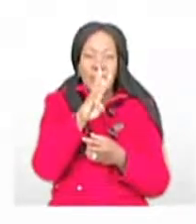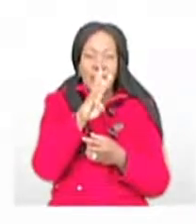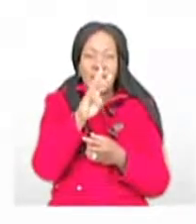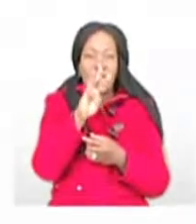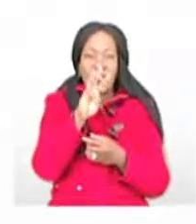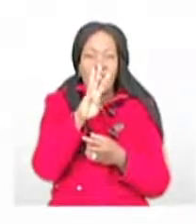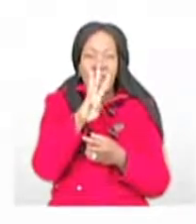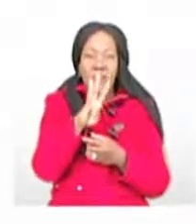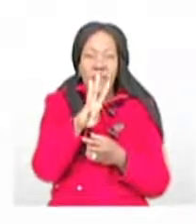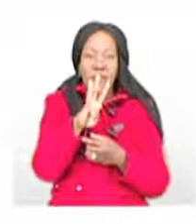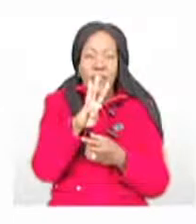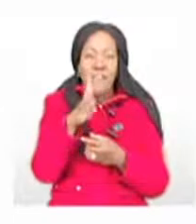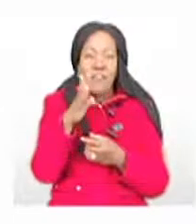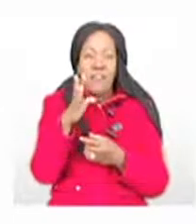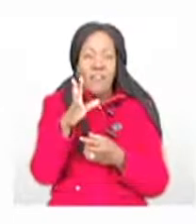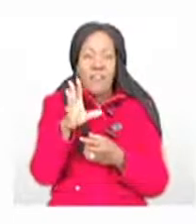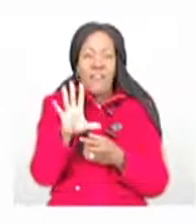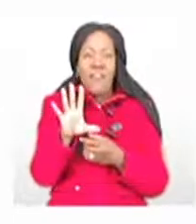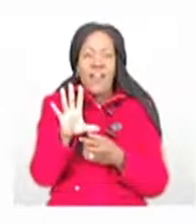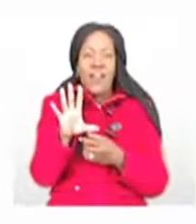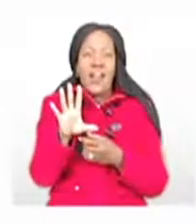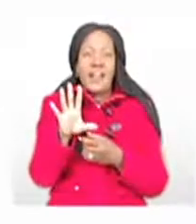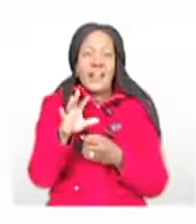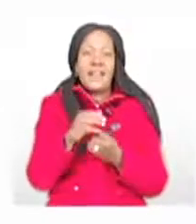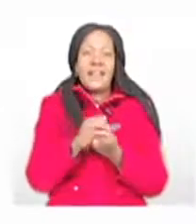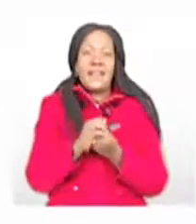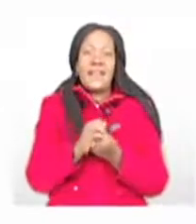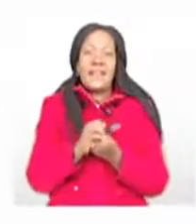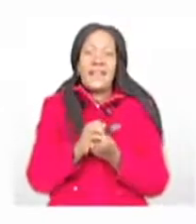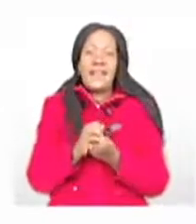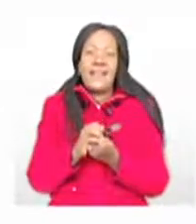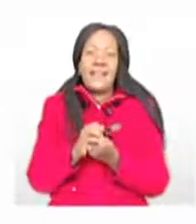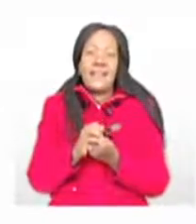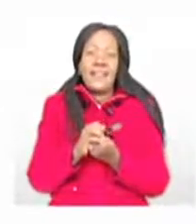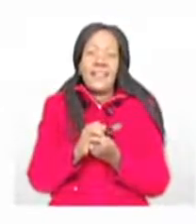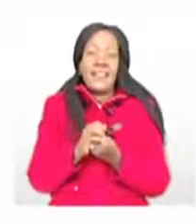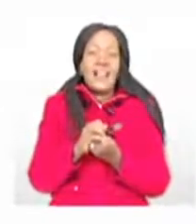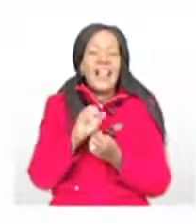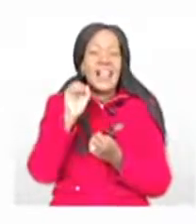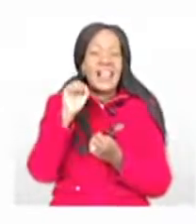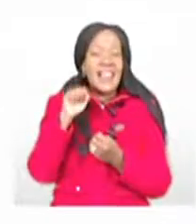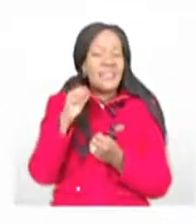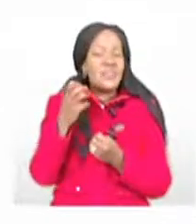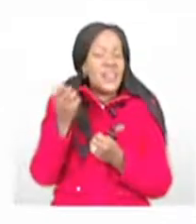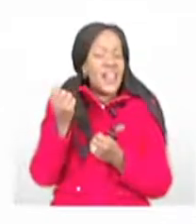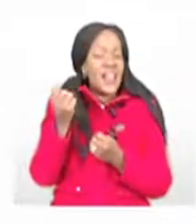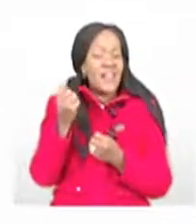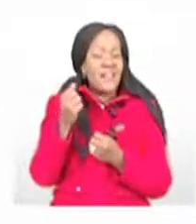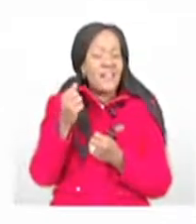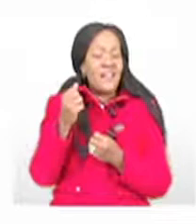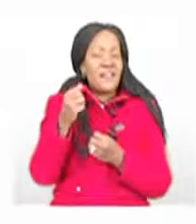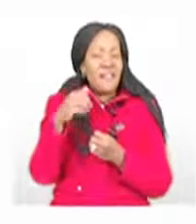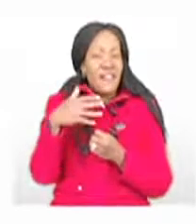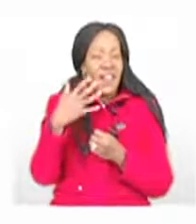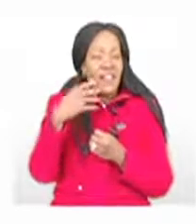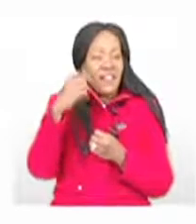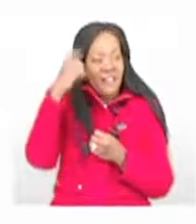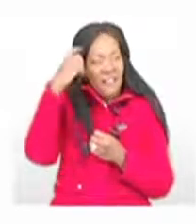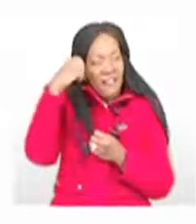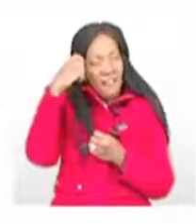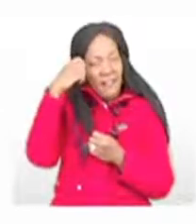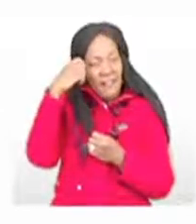3, 4, 5. Yes, there are 5